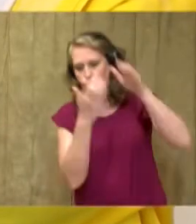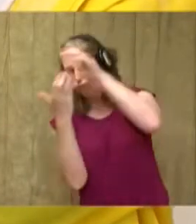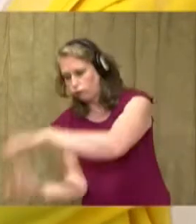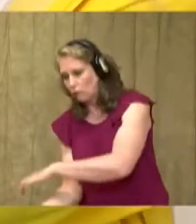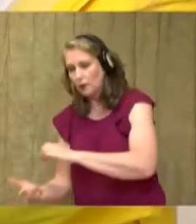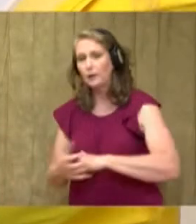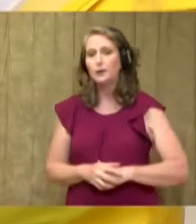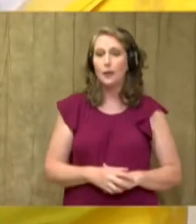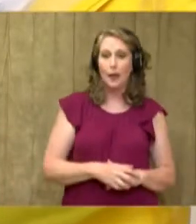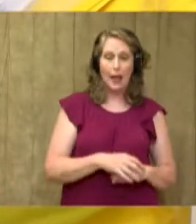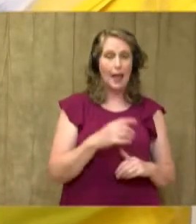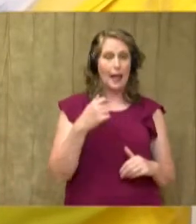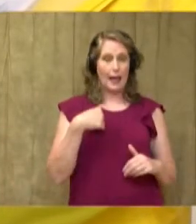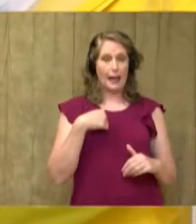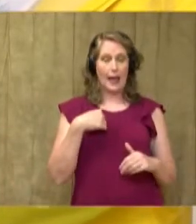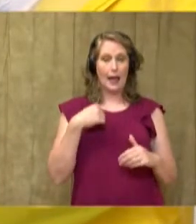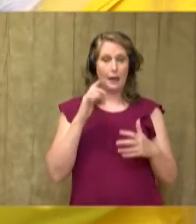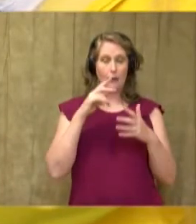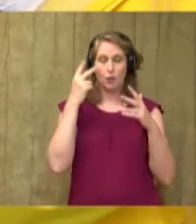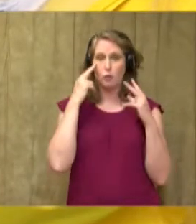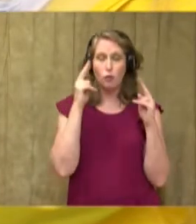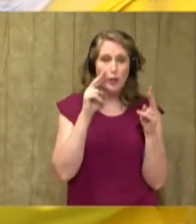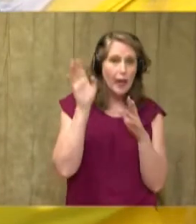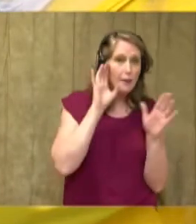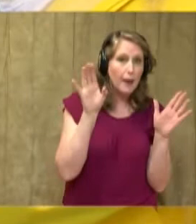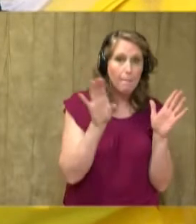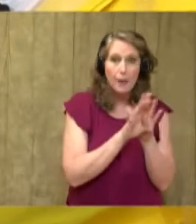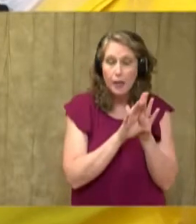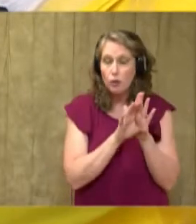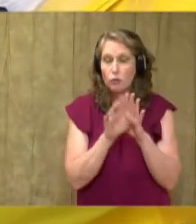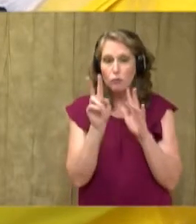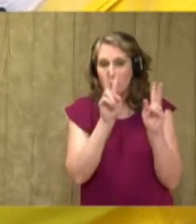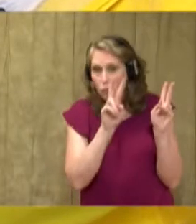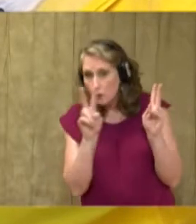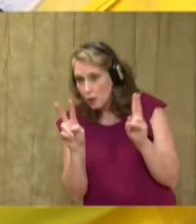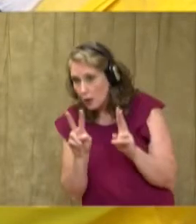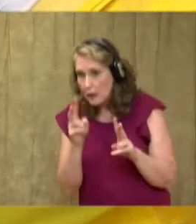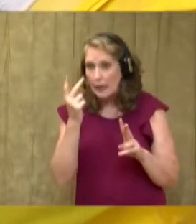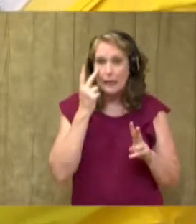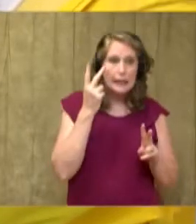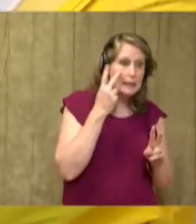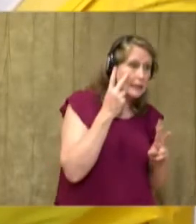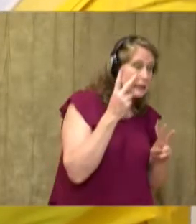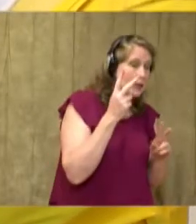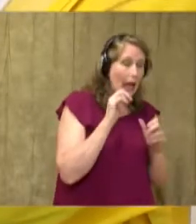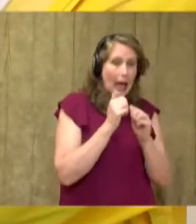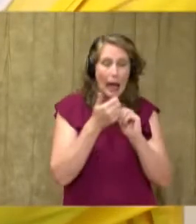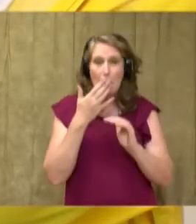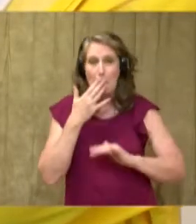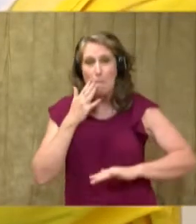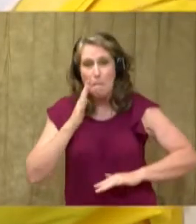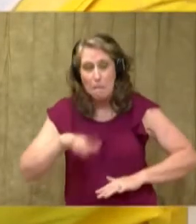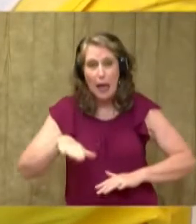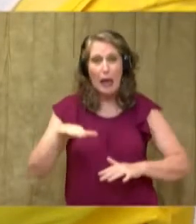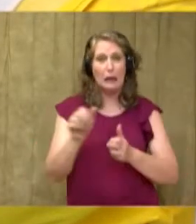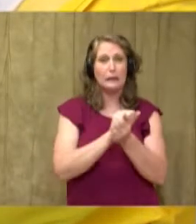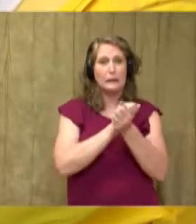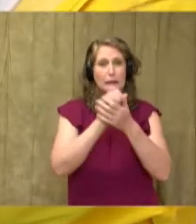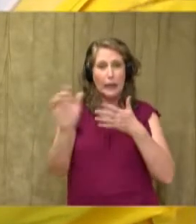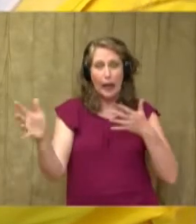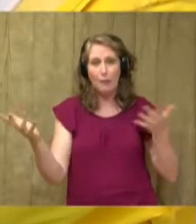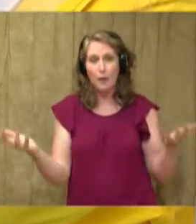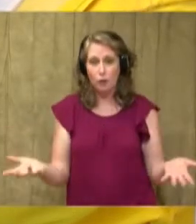toys. And I just really get lost in the pictures here as I'm reading because you can just see how bad the damage